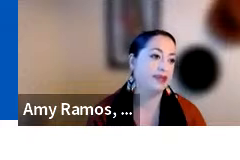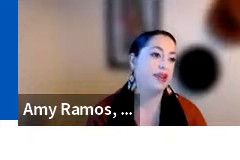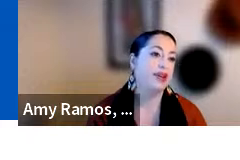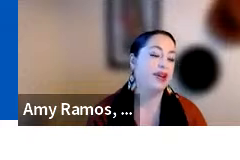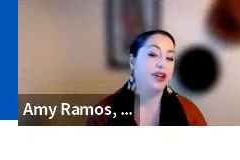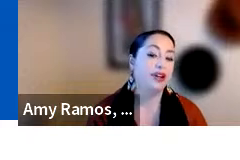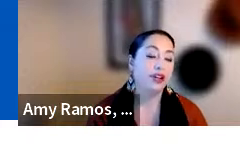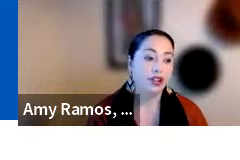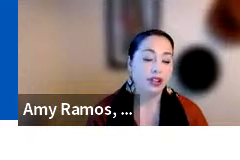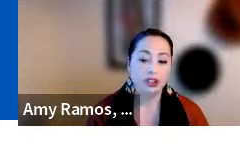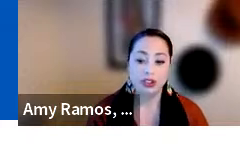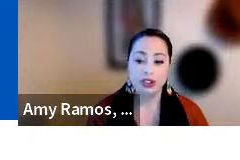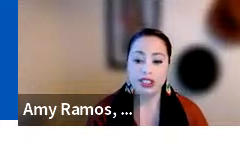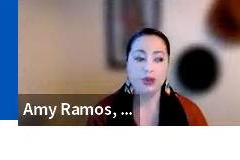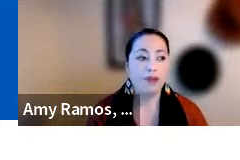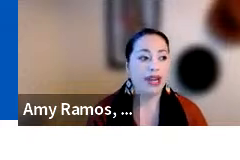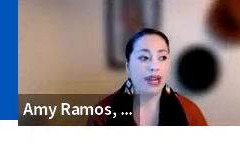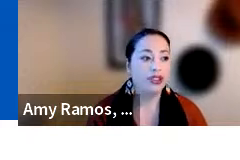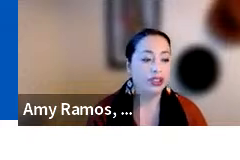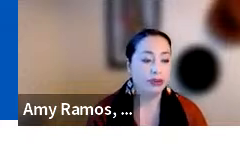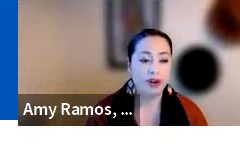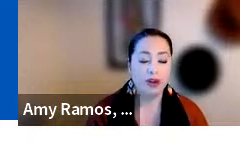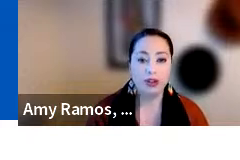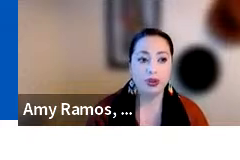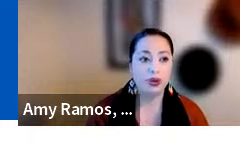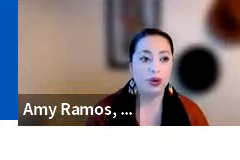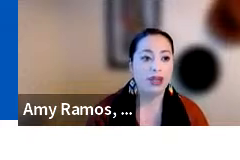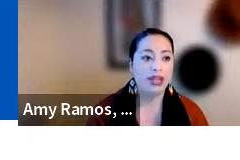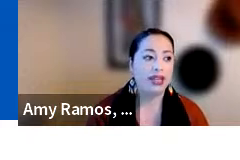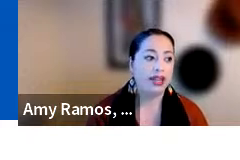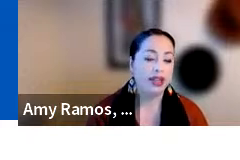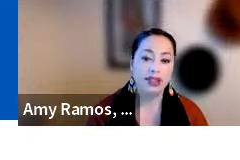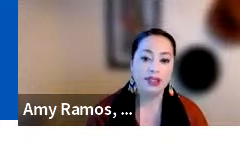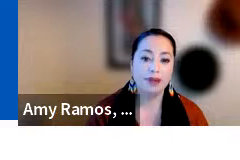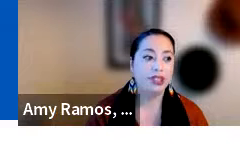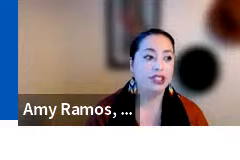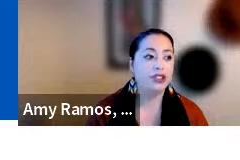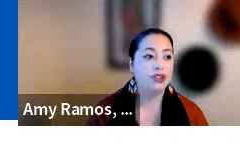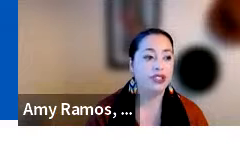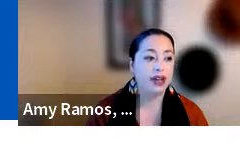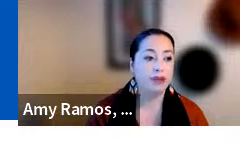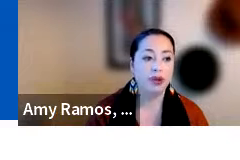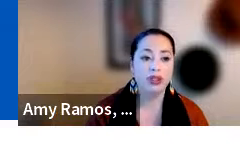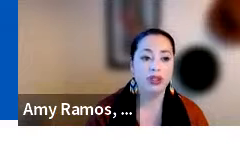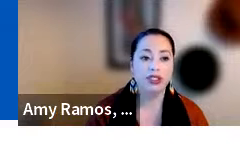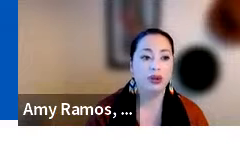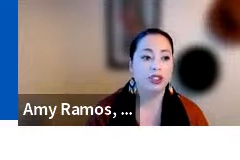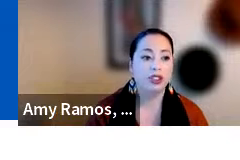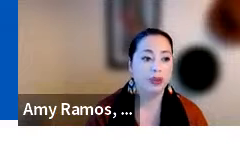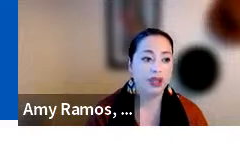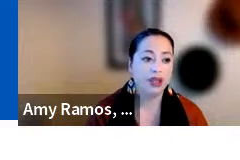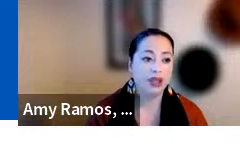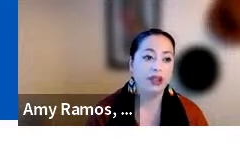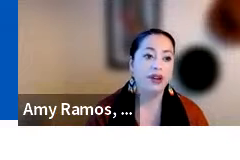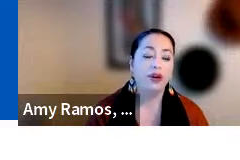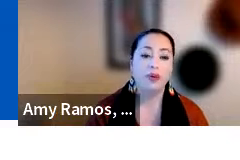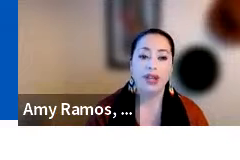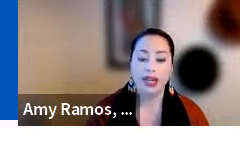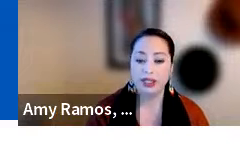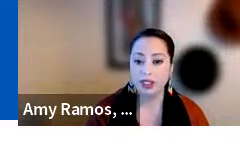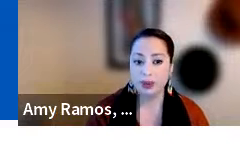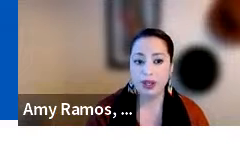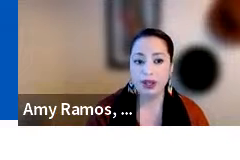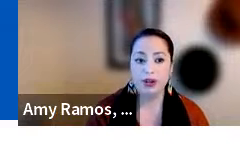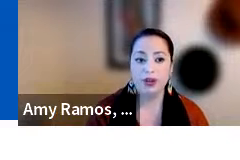that. So just as a reminder, some of our virtual meeting etiquette, please do stay on mute unless you are speaking